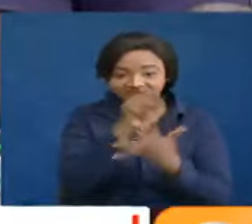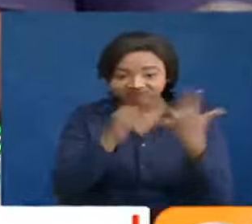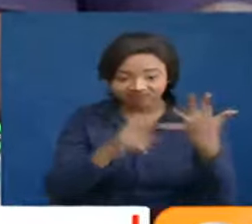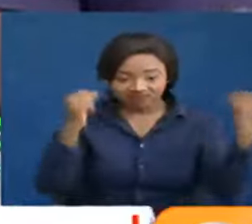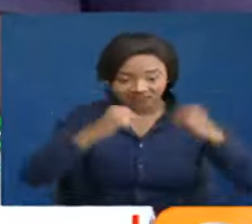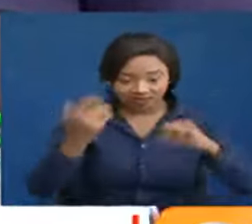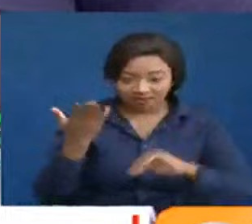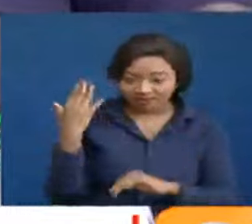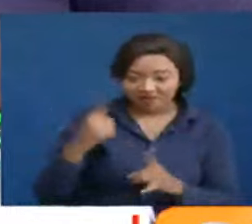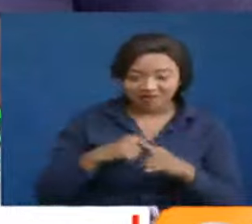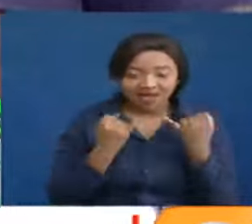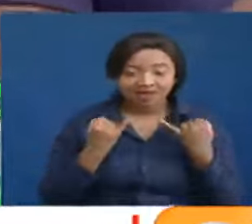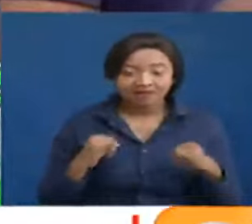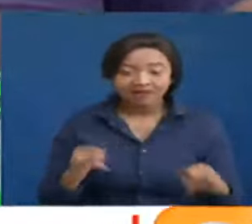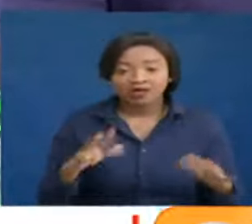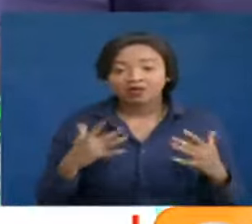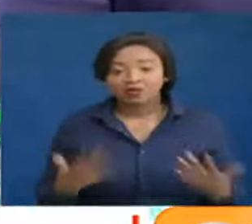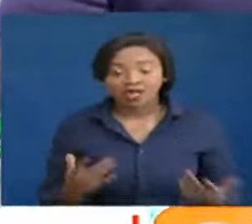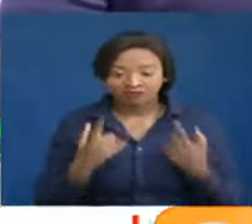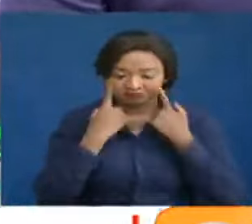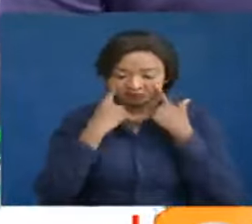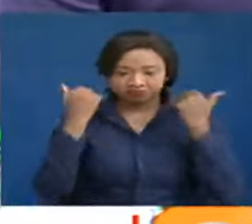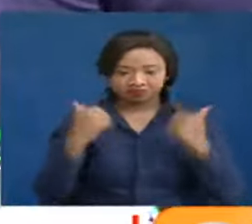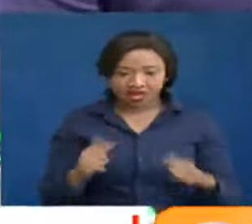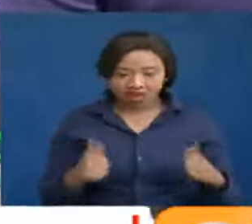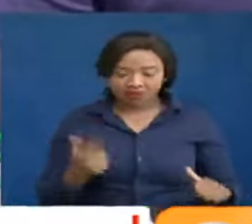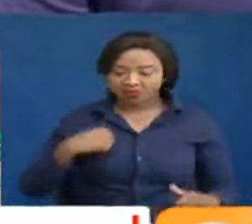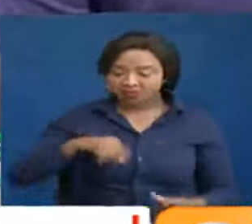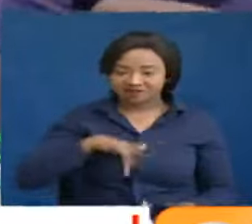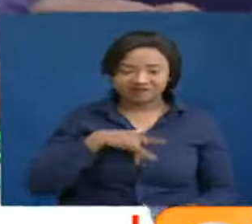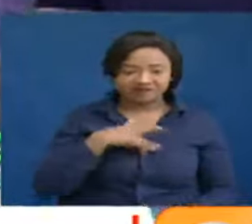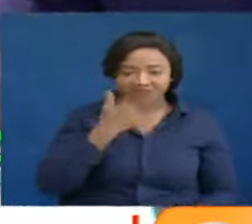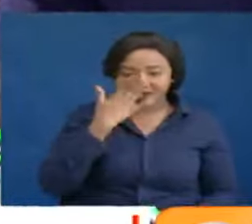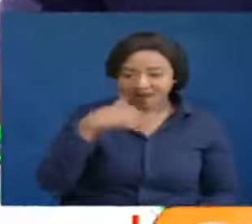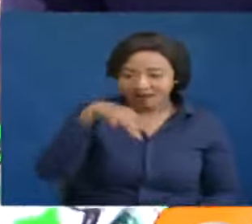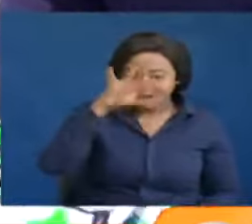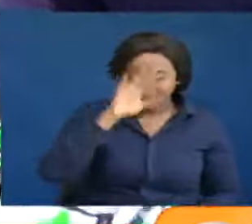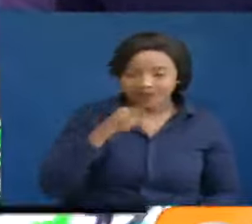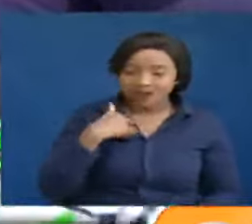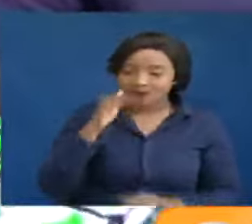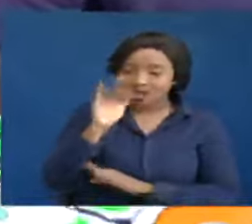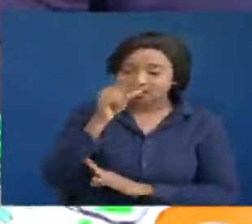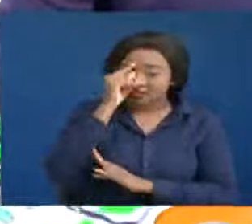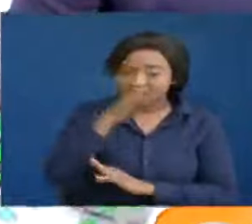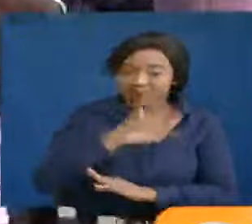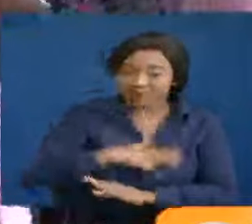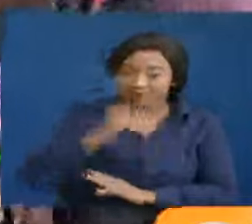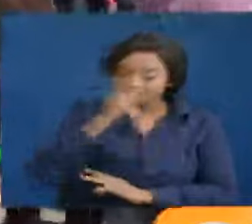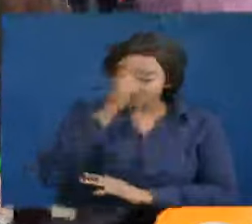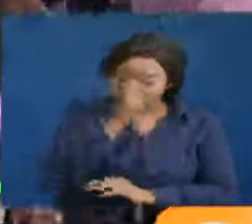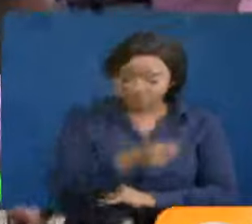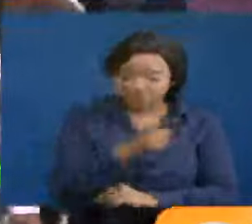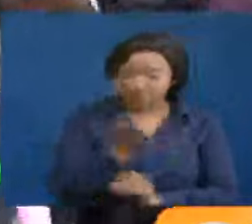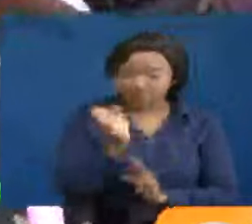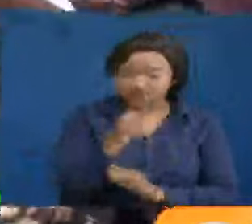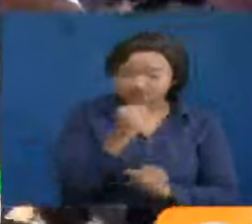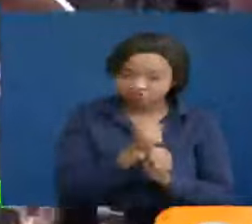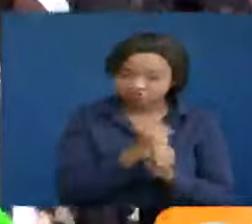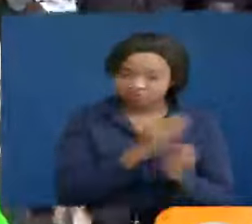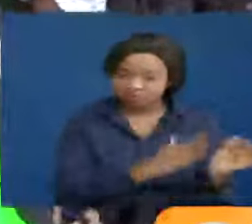very disappointed lot. So we are asking the government honor the return to work formula. The